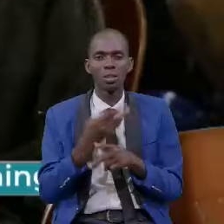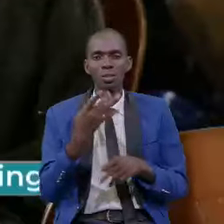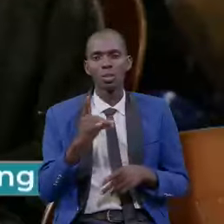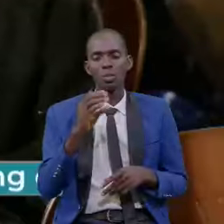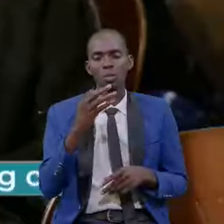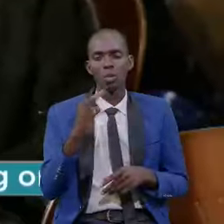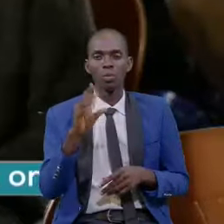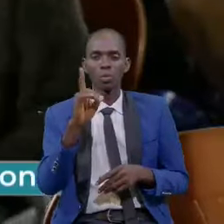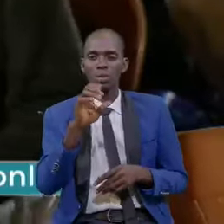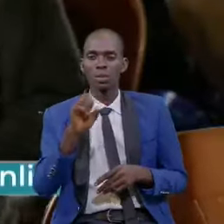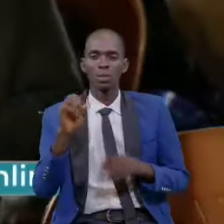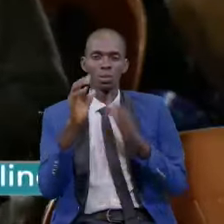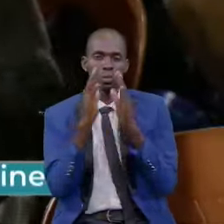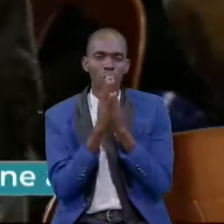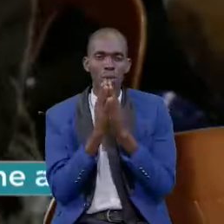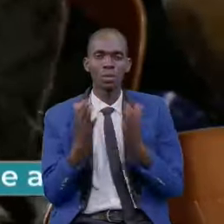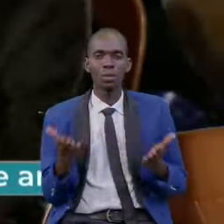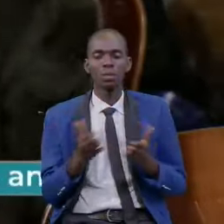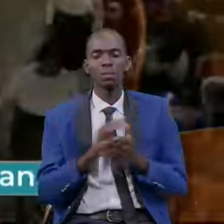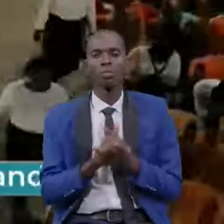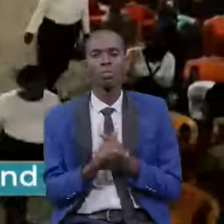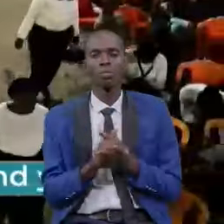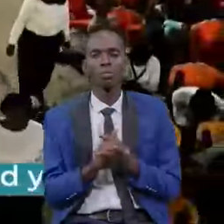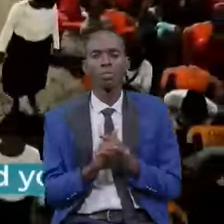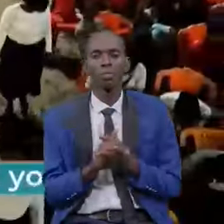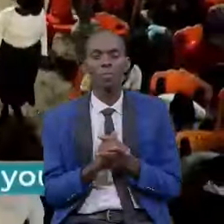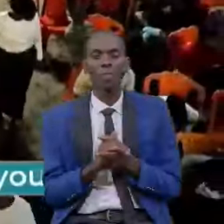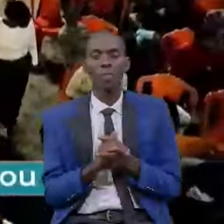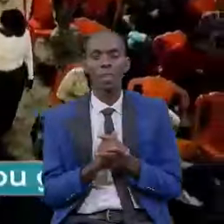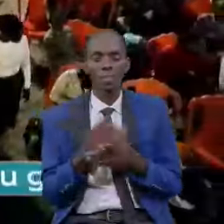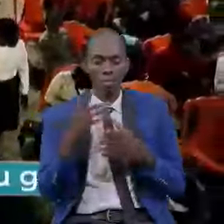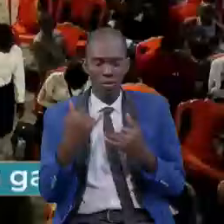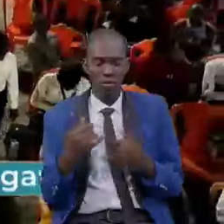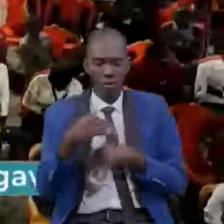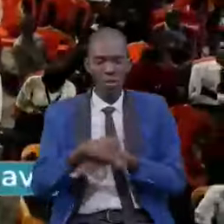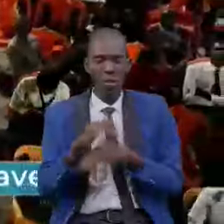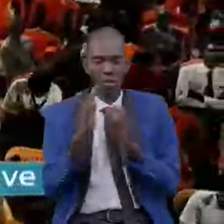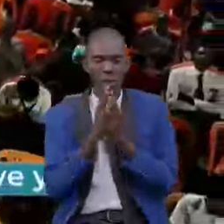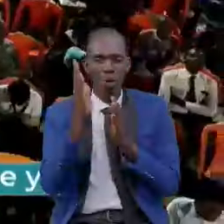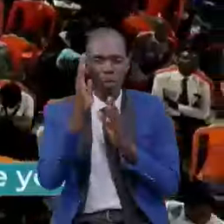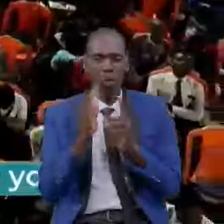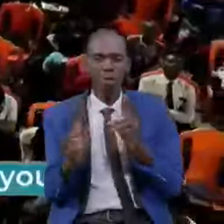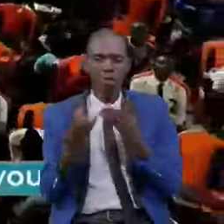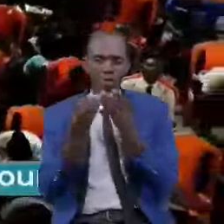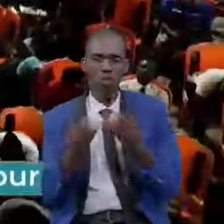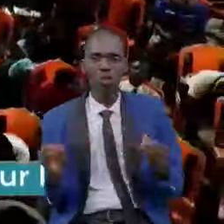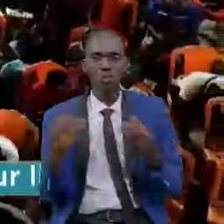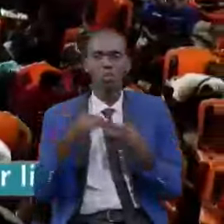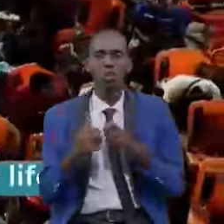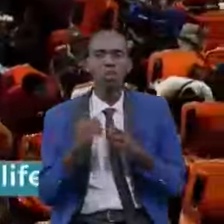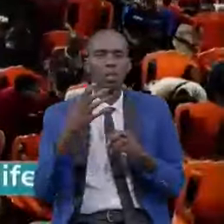That prayer will arrest that situation and grant you your heart